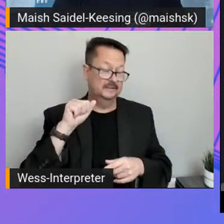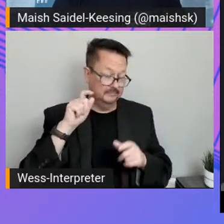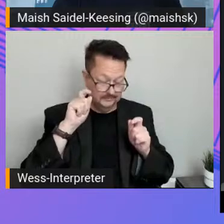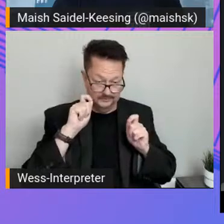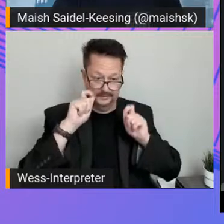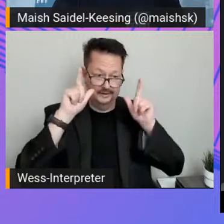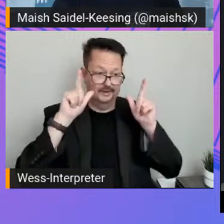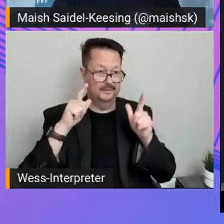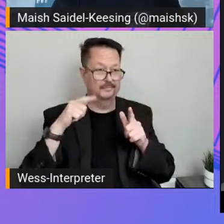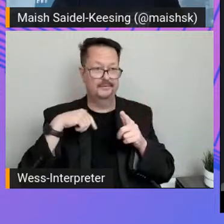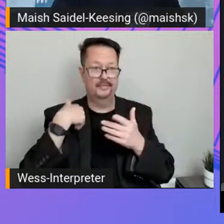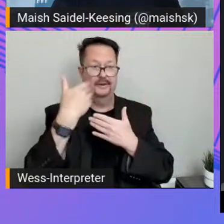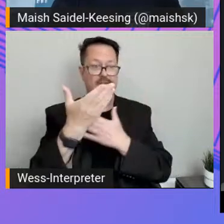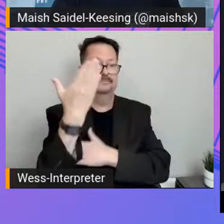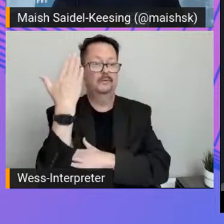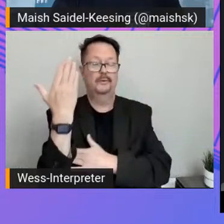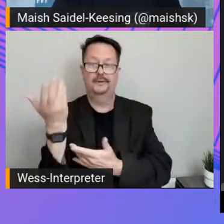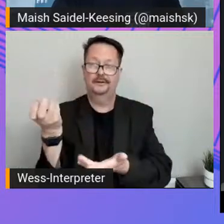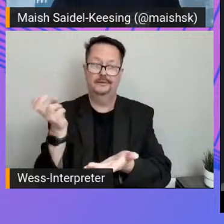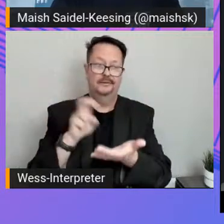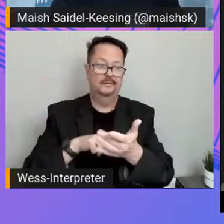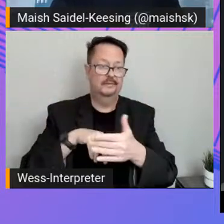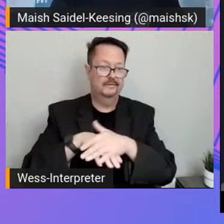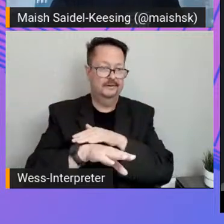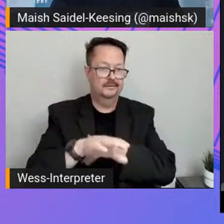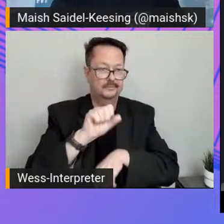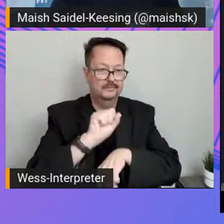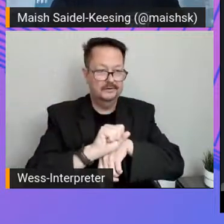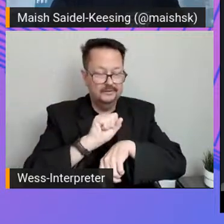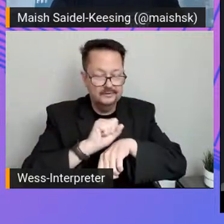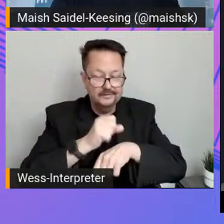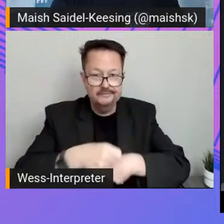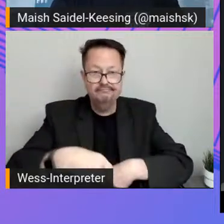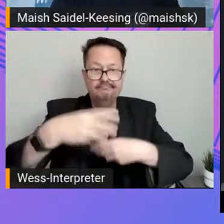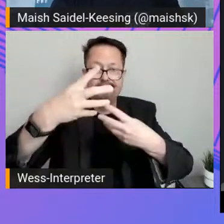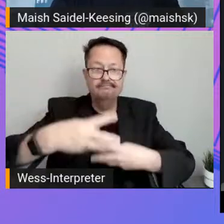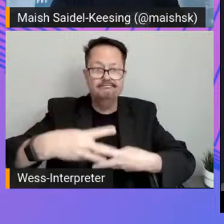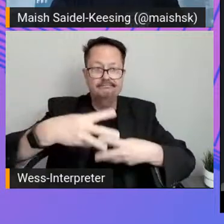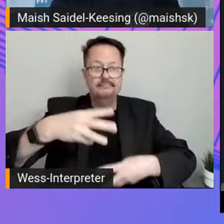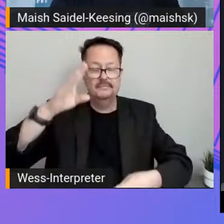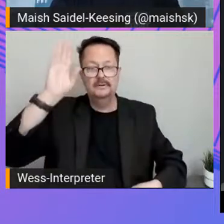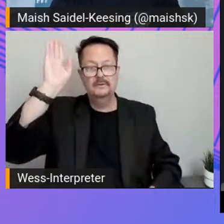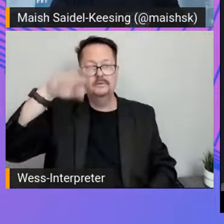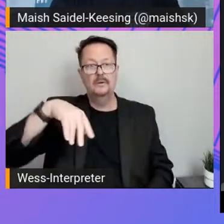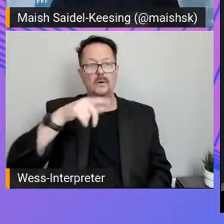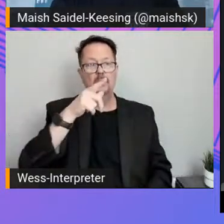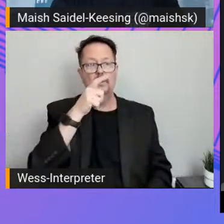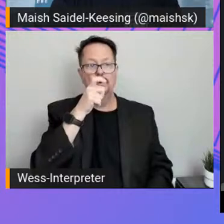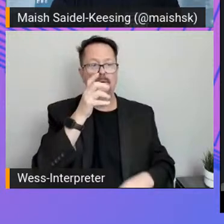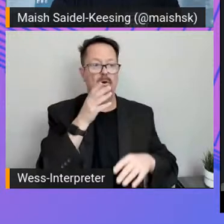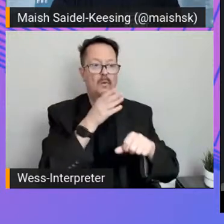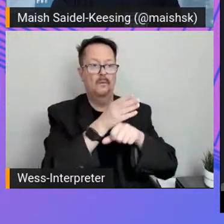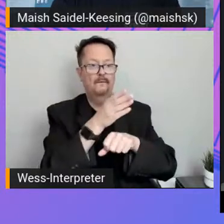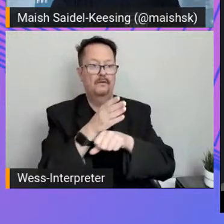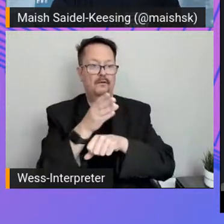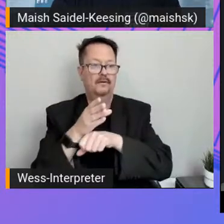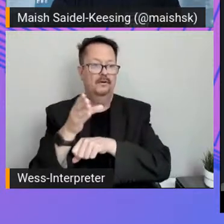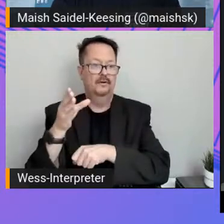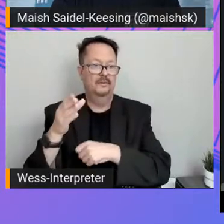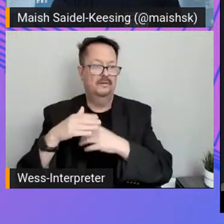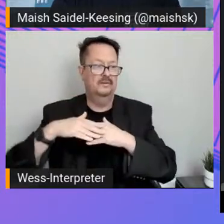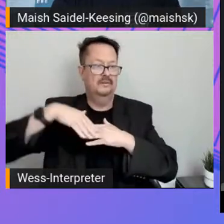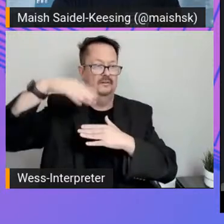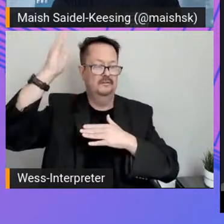morning, you come in the next morning, and you and all your team members already know who went over budget for the previous day. Sometimes